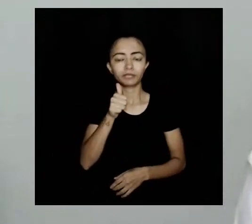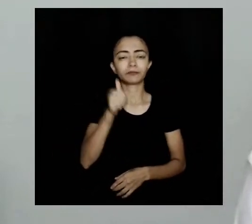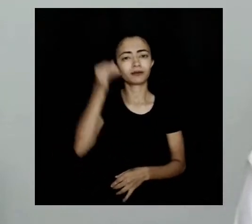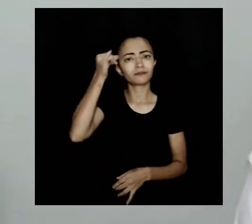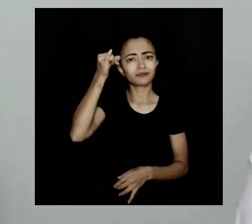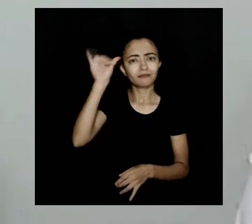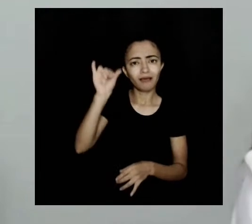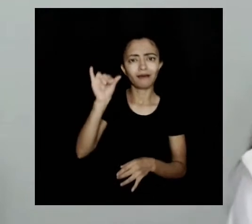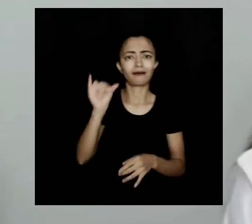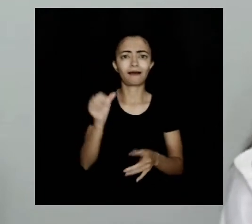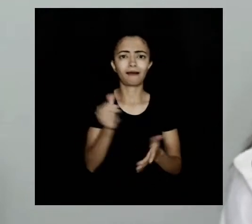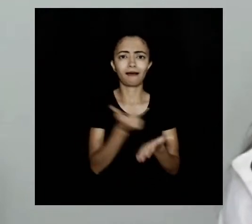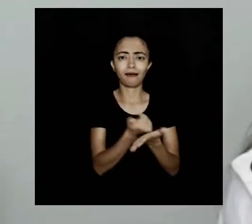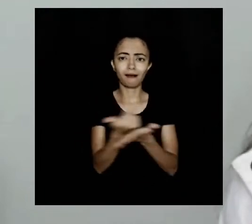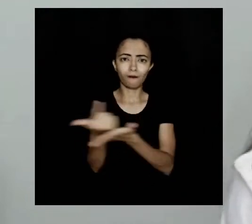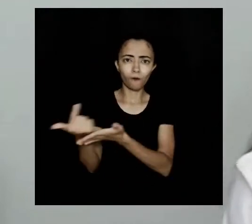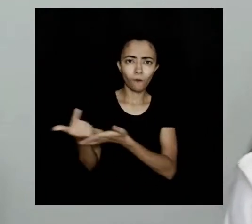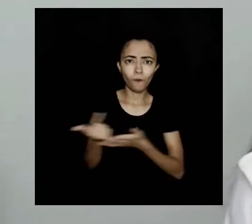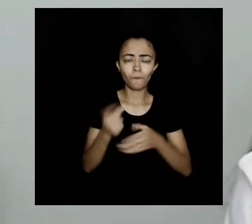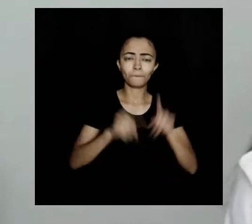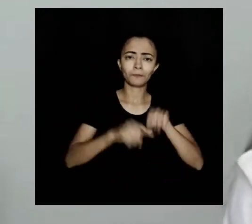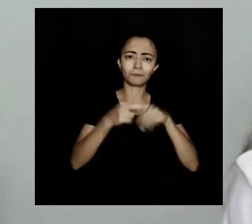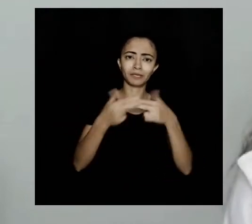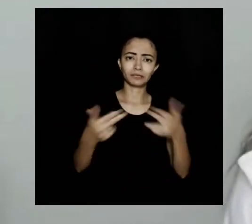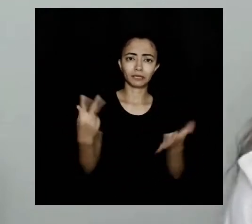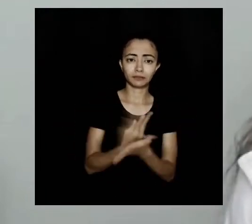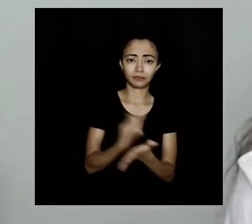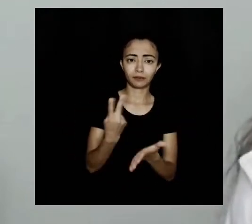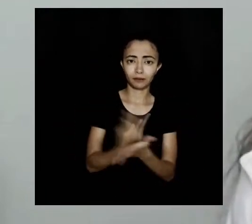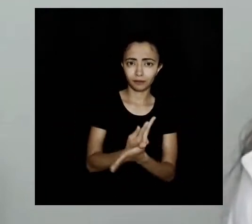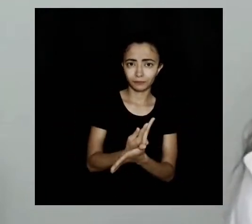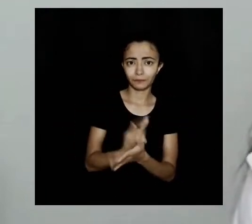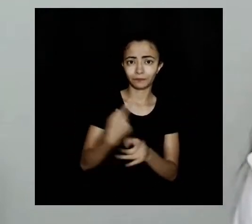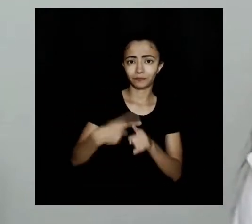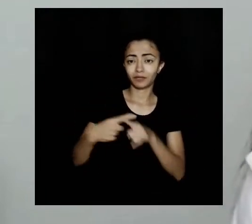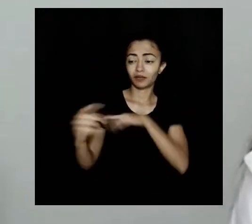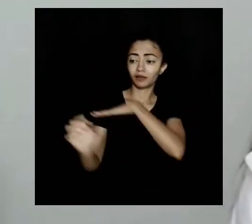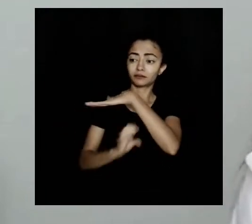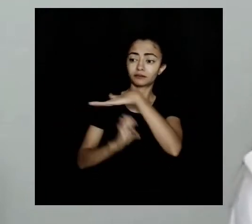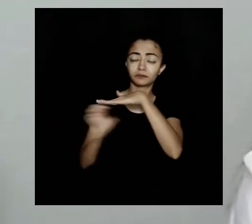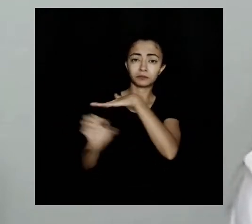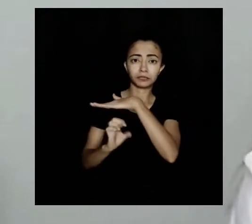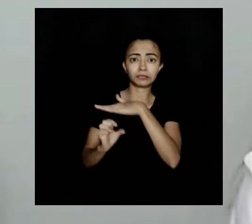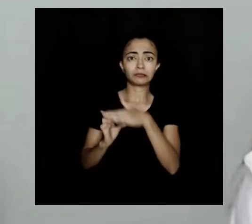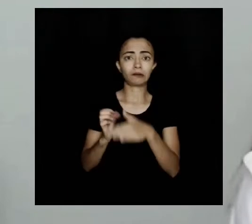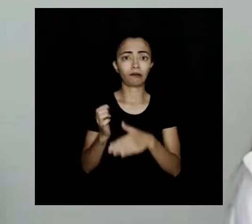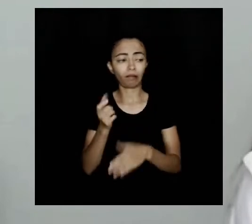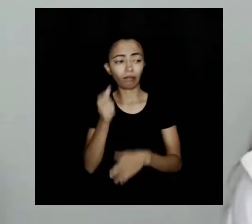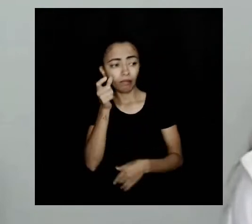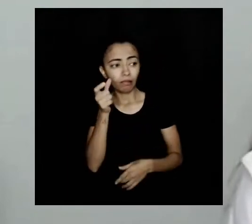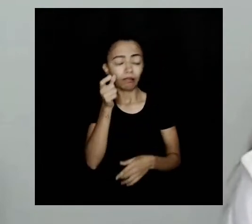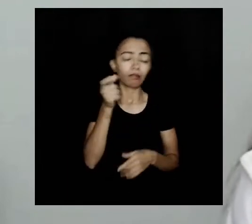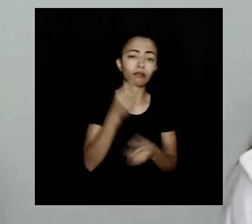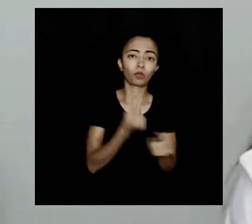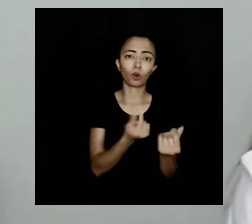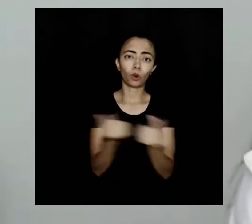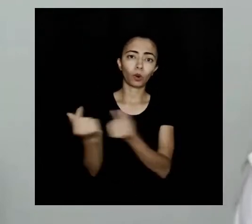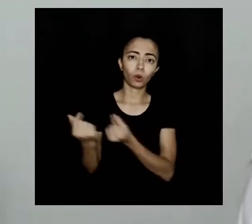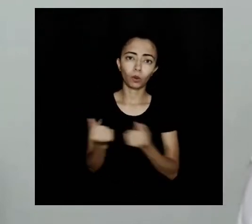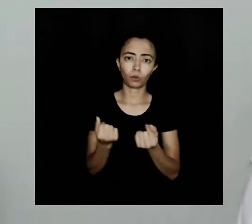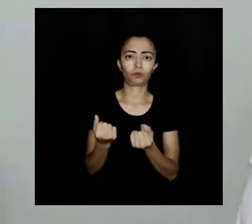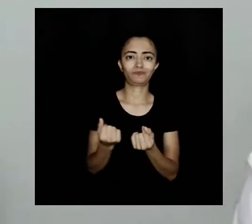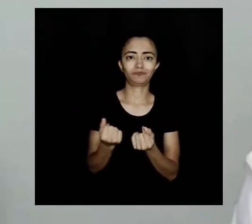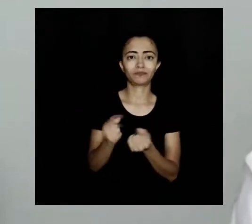those who are breastfeeding. So to be here all together, being able to support these women,